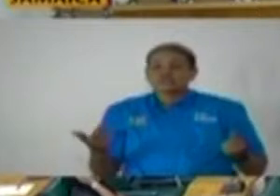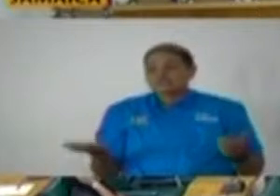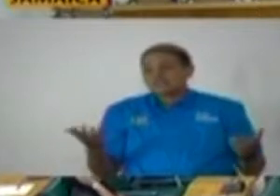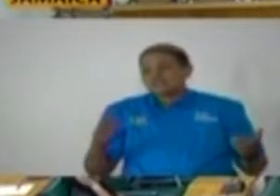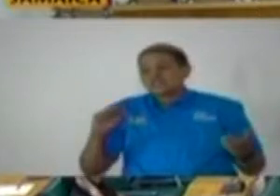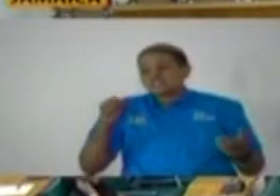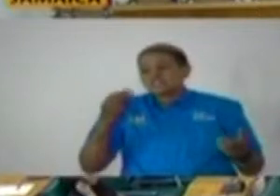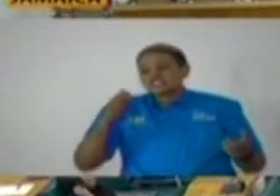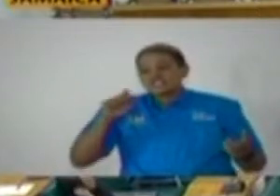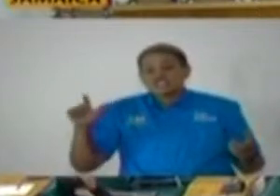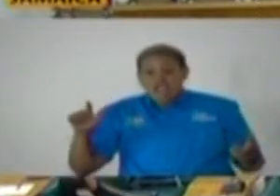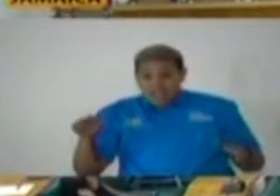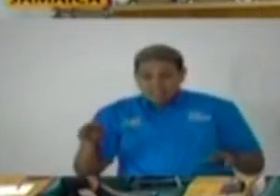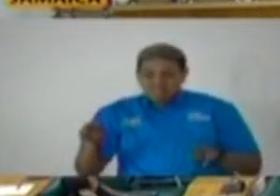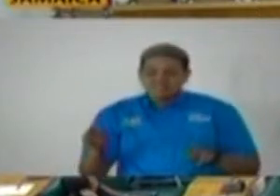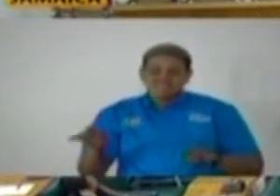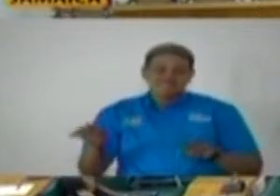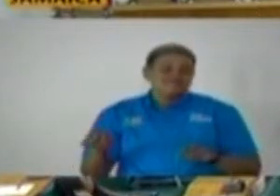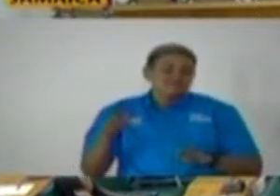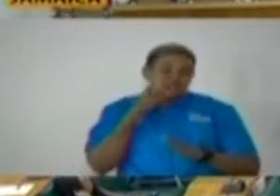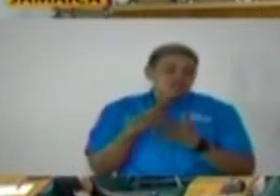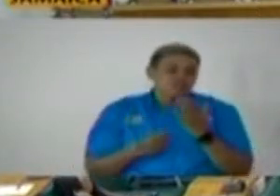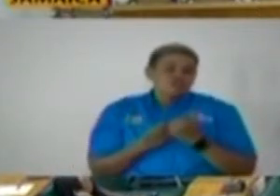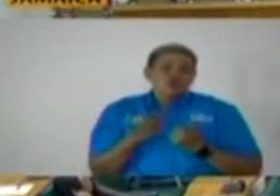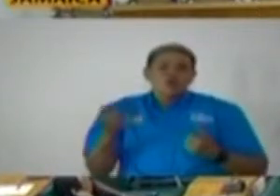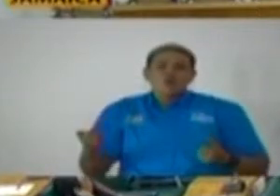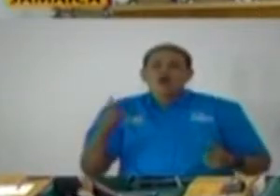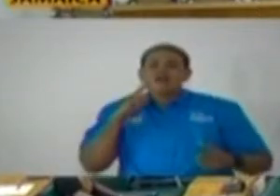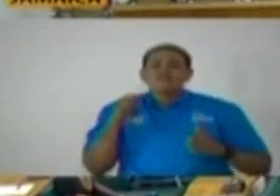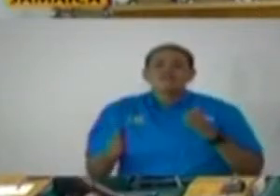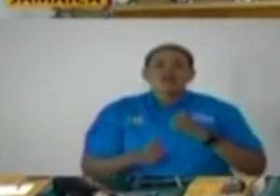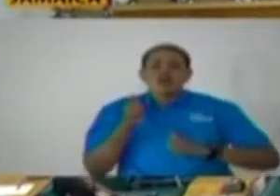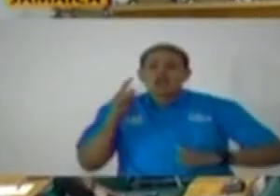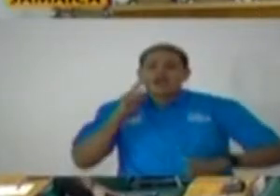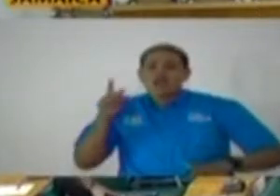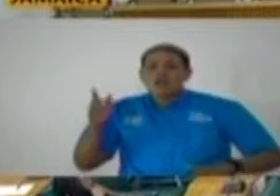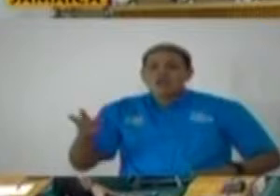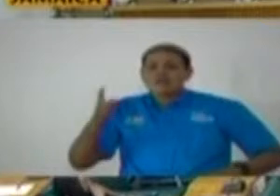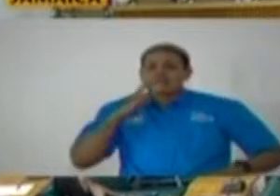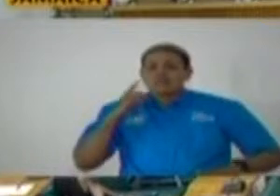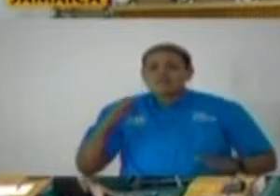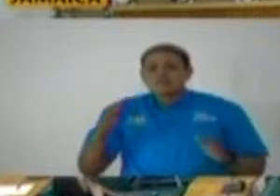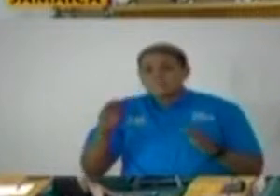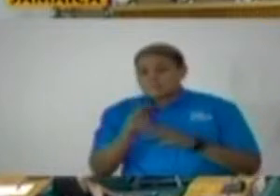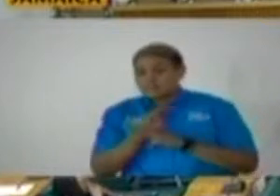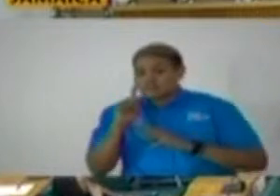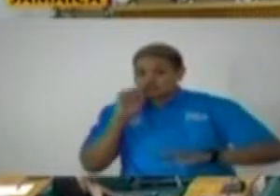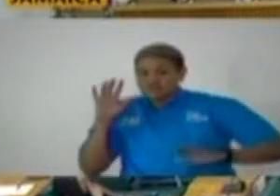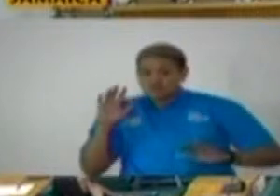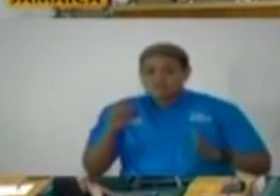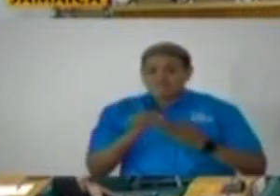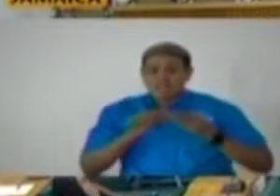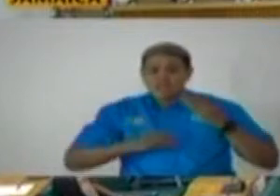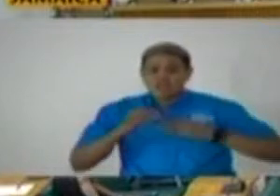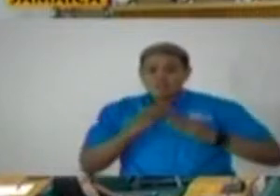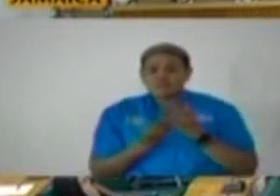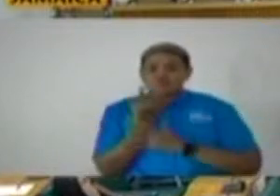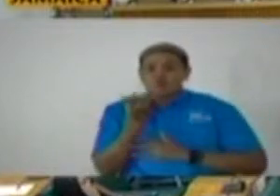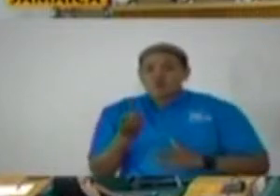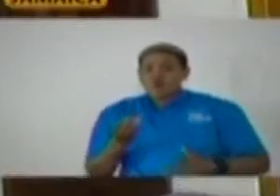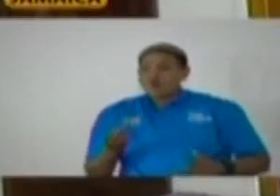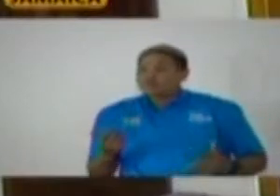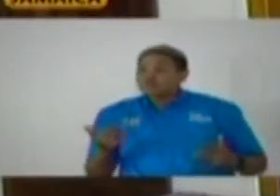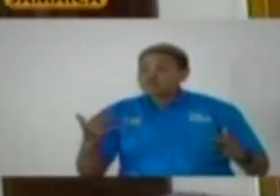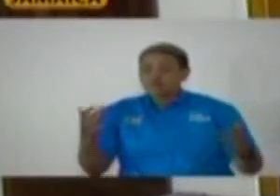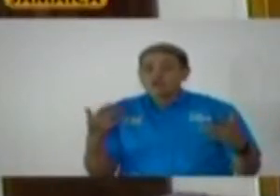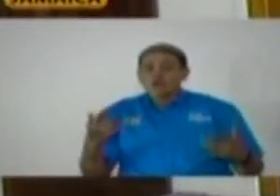what it was before. It was one of the most catalytic ministries to drive economic growth. And